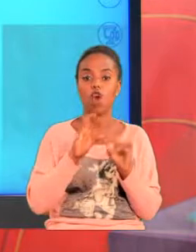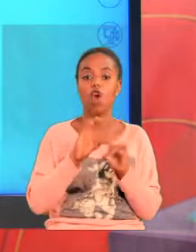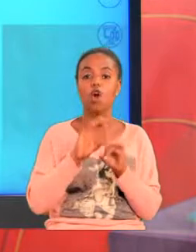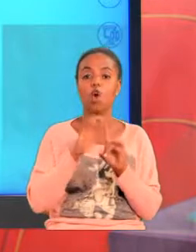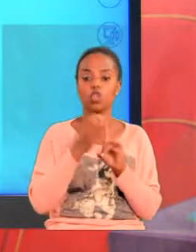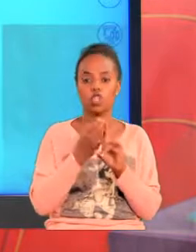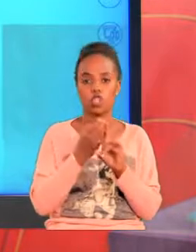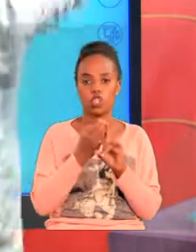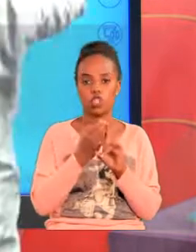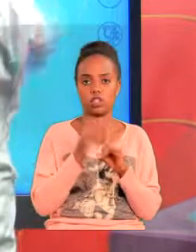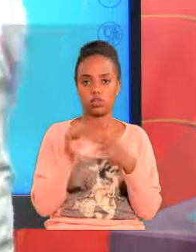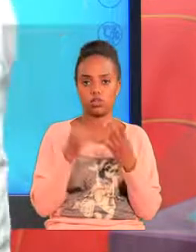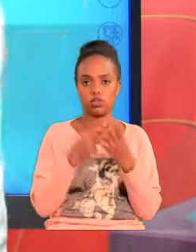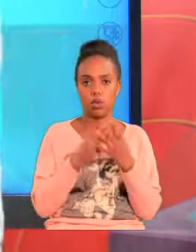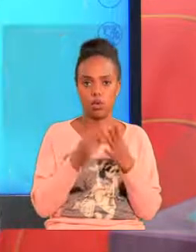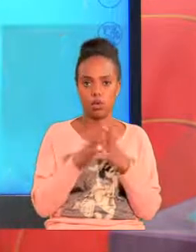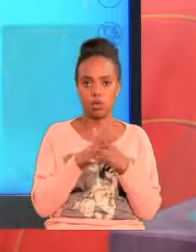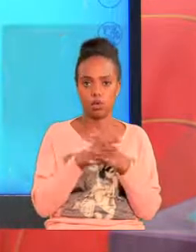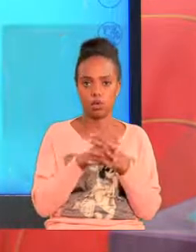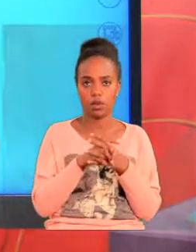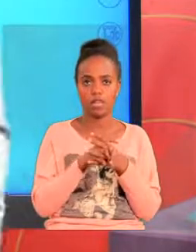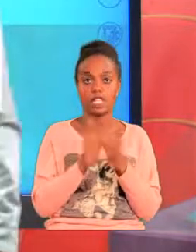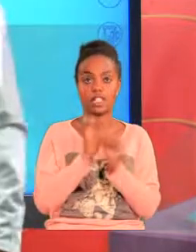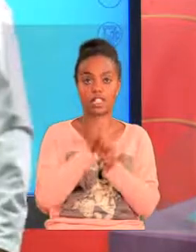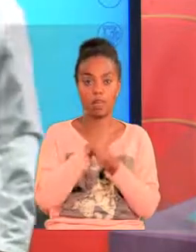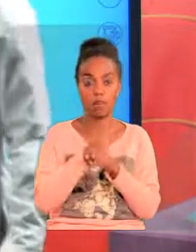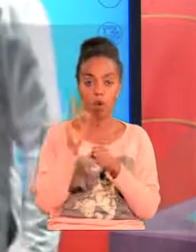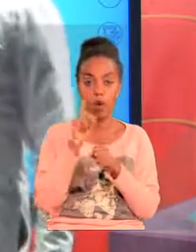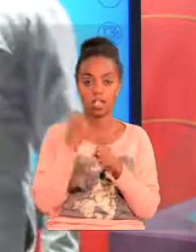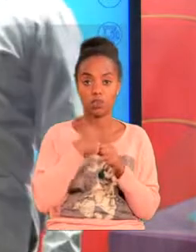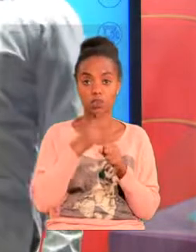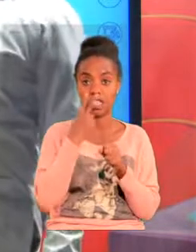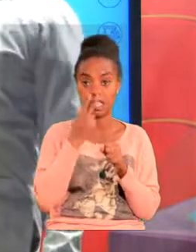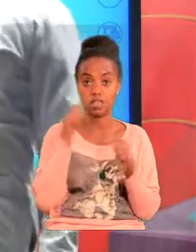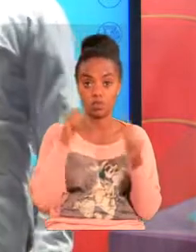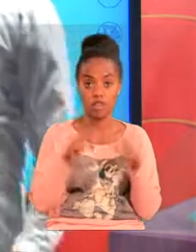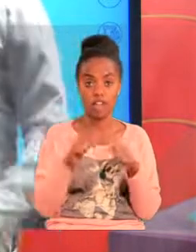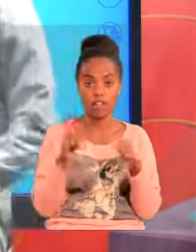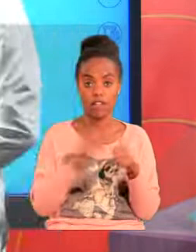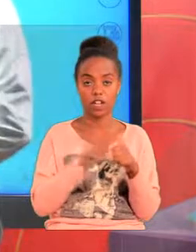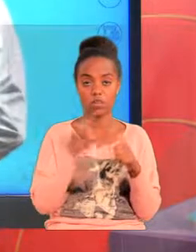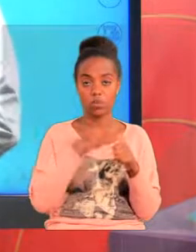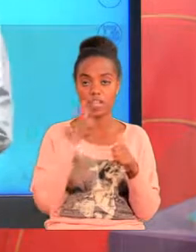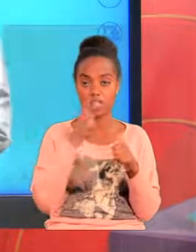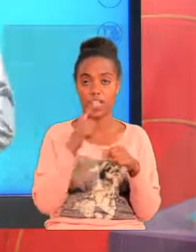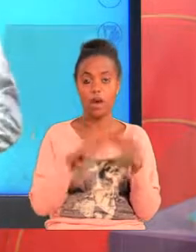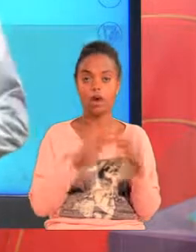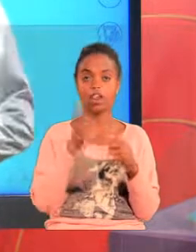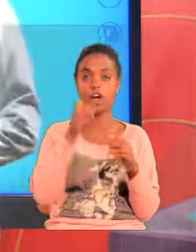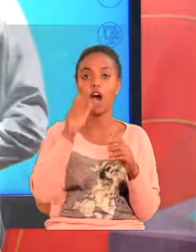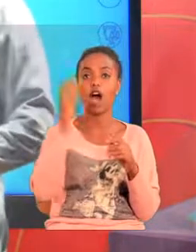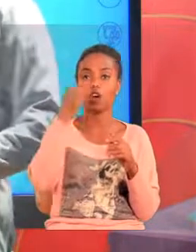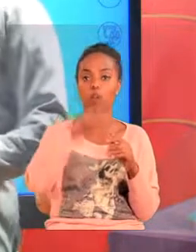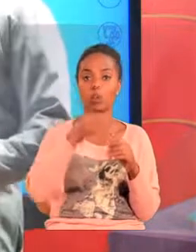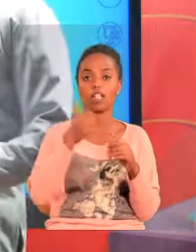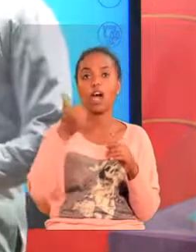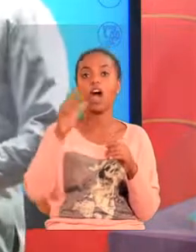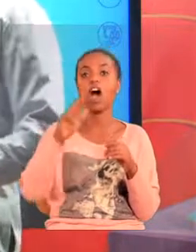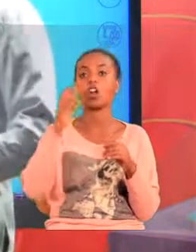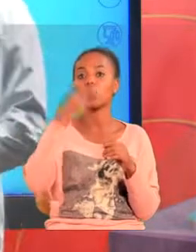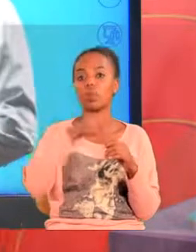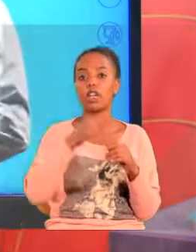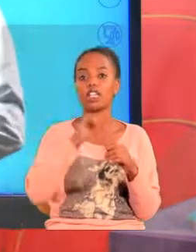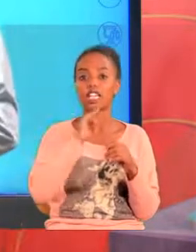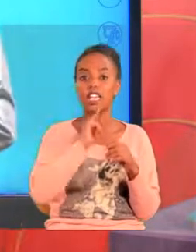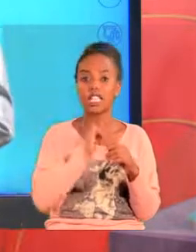conditioning. So to summarize what we have seen today, first we have seen about argument. Argument is this, an